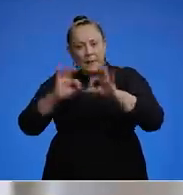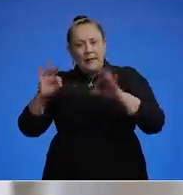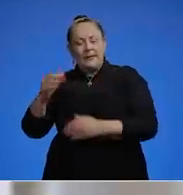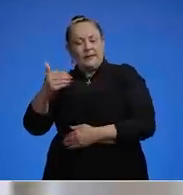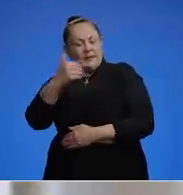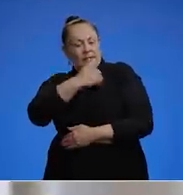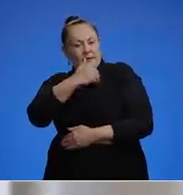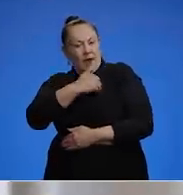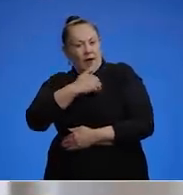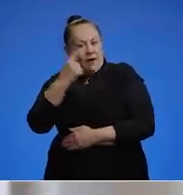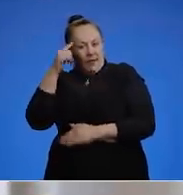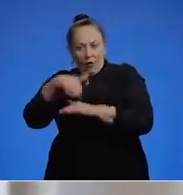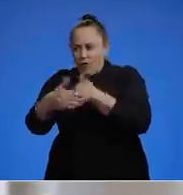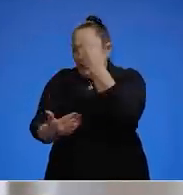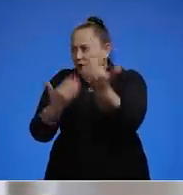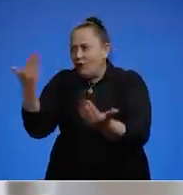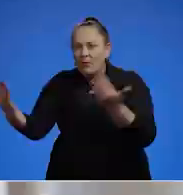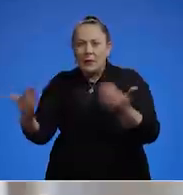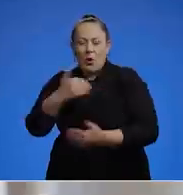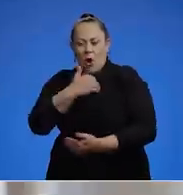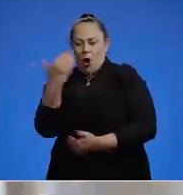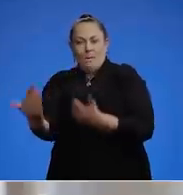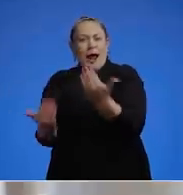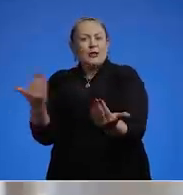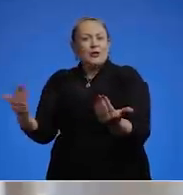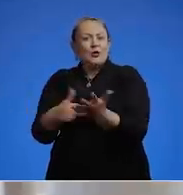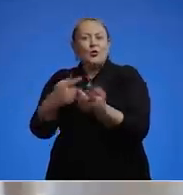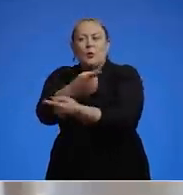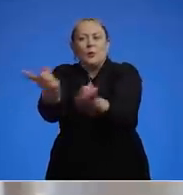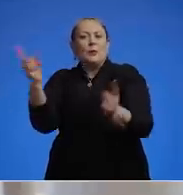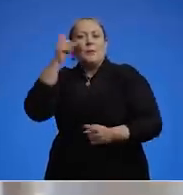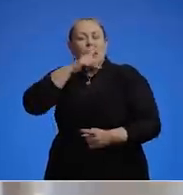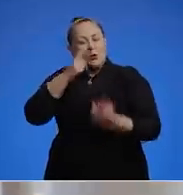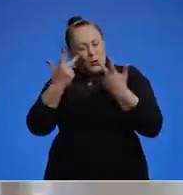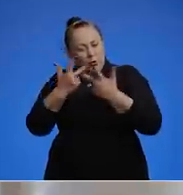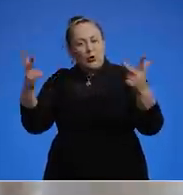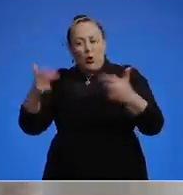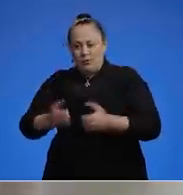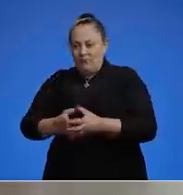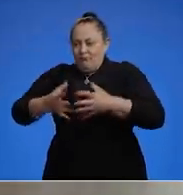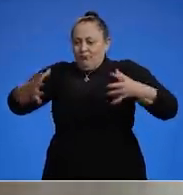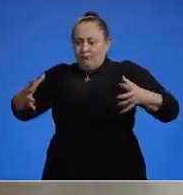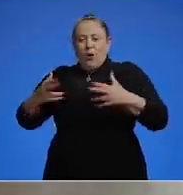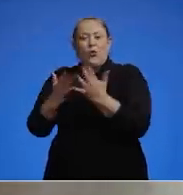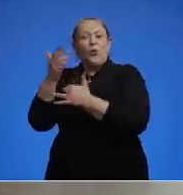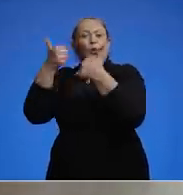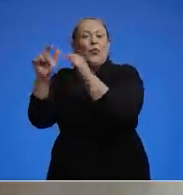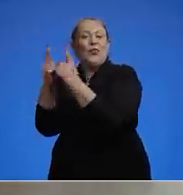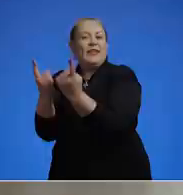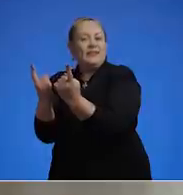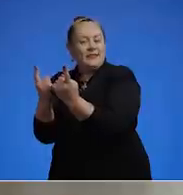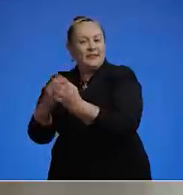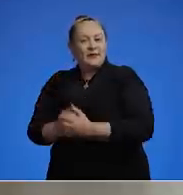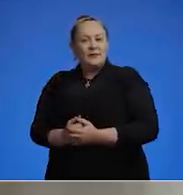considerate. It is full of compassion and shows itself by doing good. Nor is there any trace